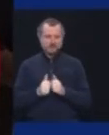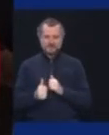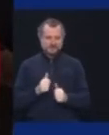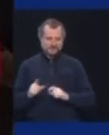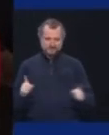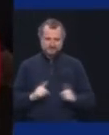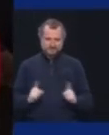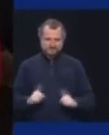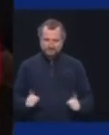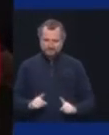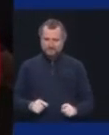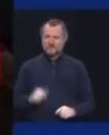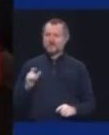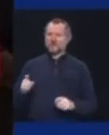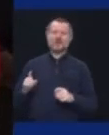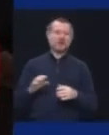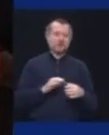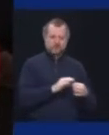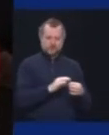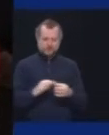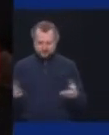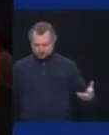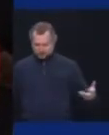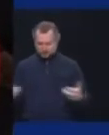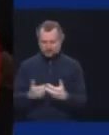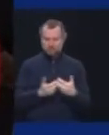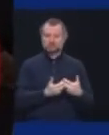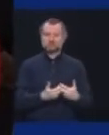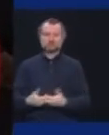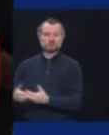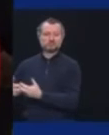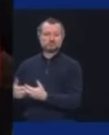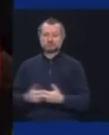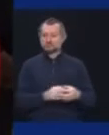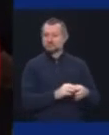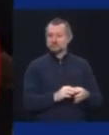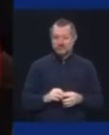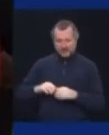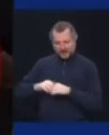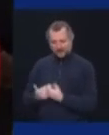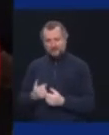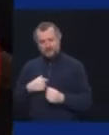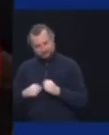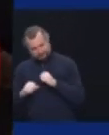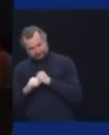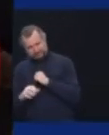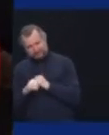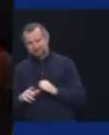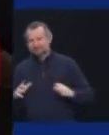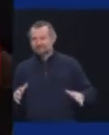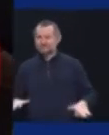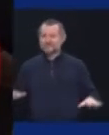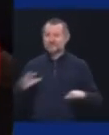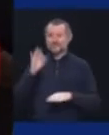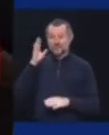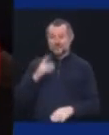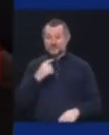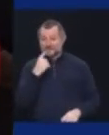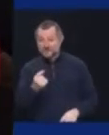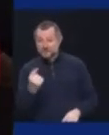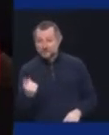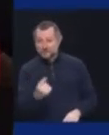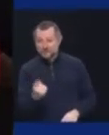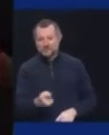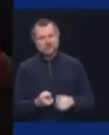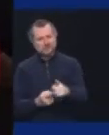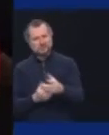interests. They are our trusted messengers. And when your pastor says to do something, you trust